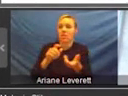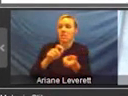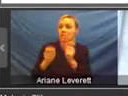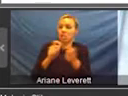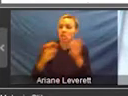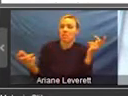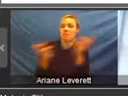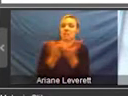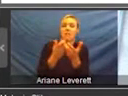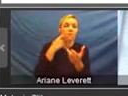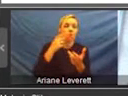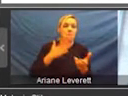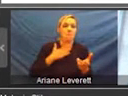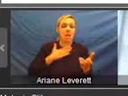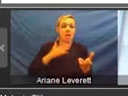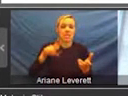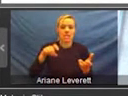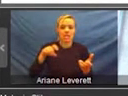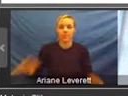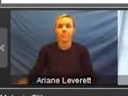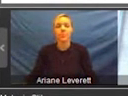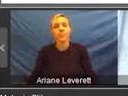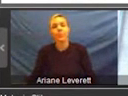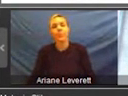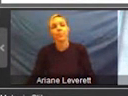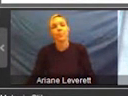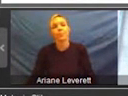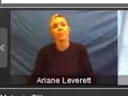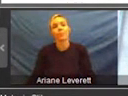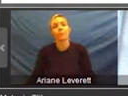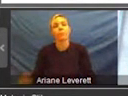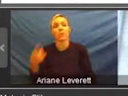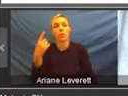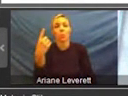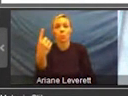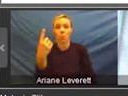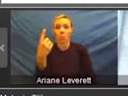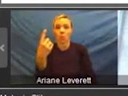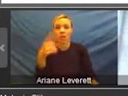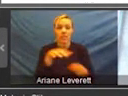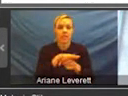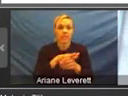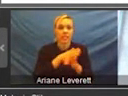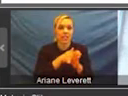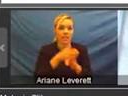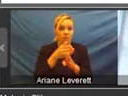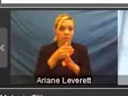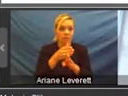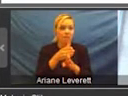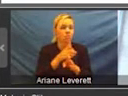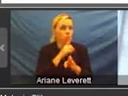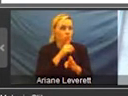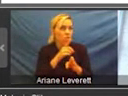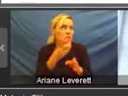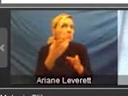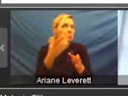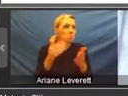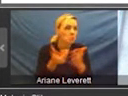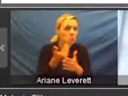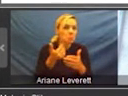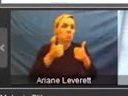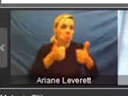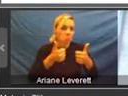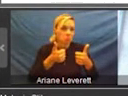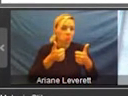One benefiting or promising area in that field is the free and open source community, which is